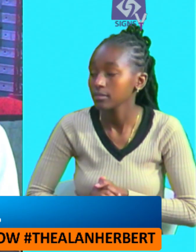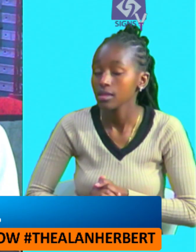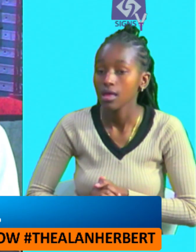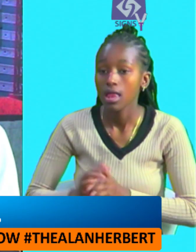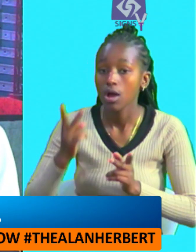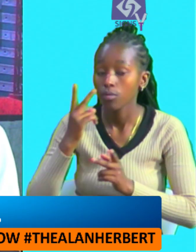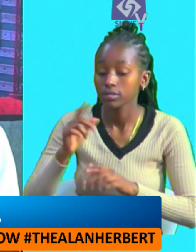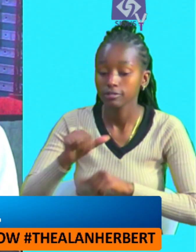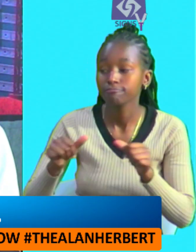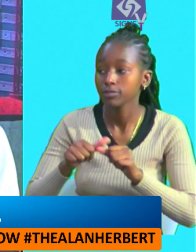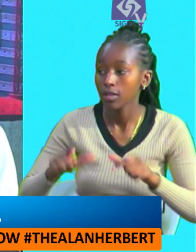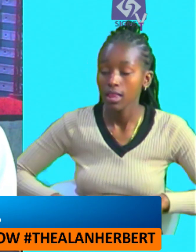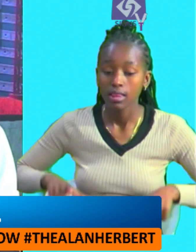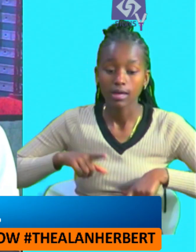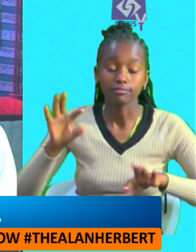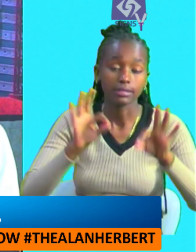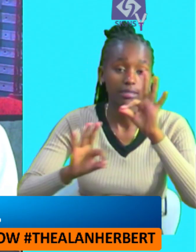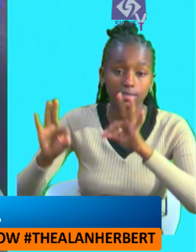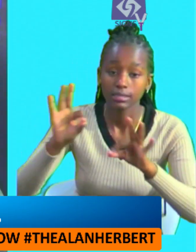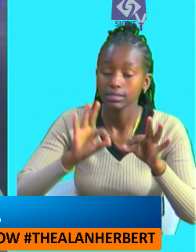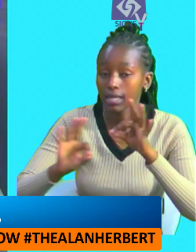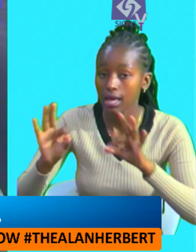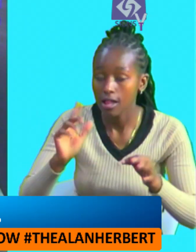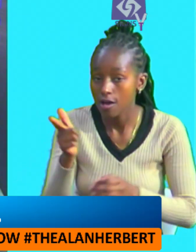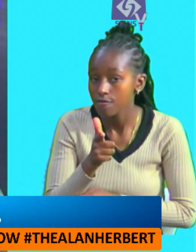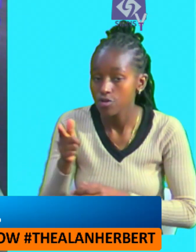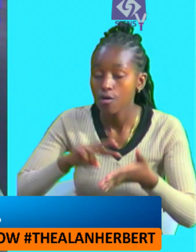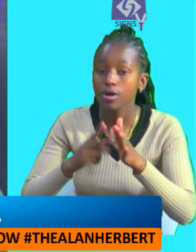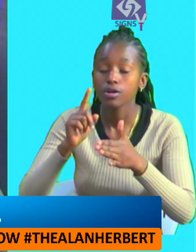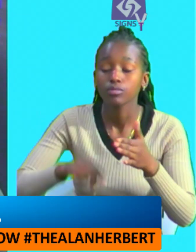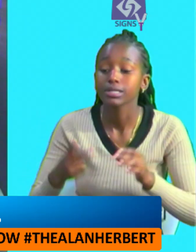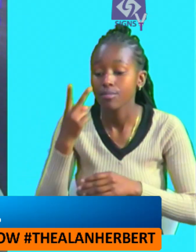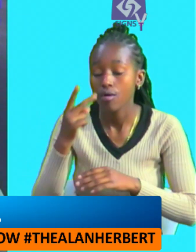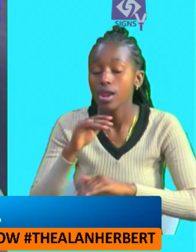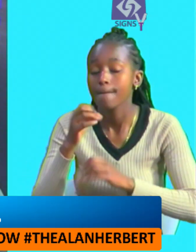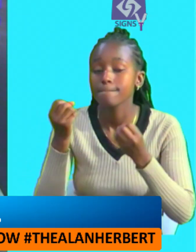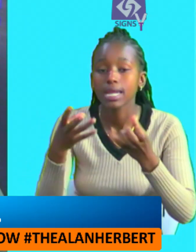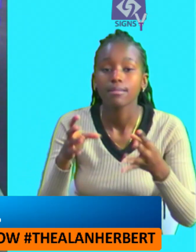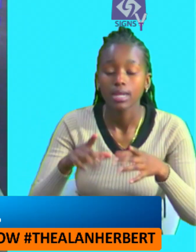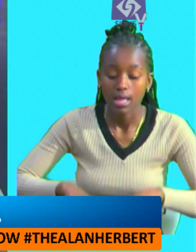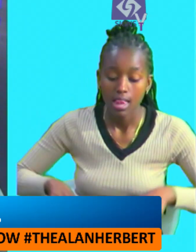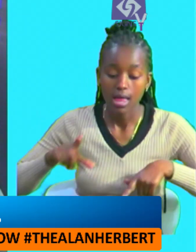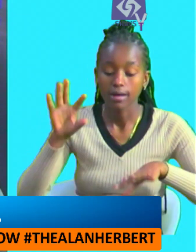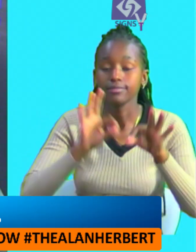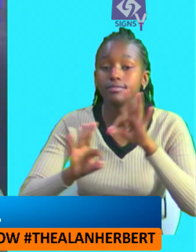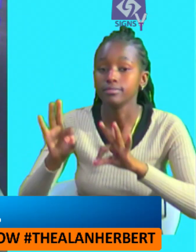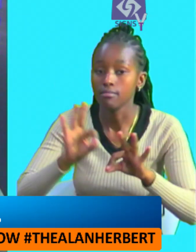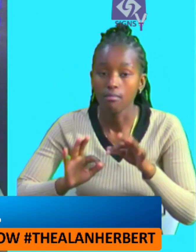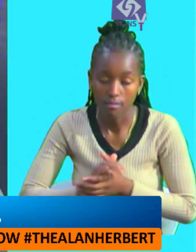lifestyle content consumer. Yeah. So I've been watching many of those. Yeah. And